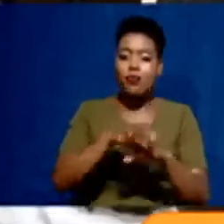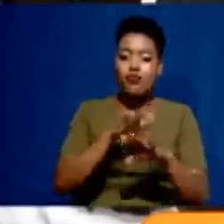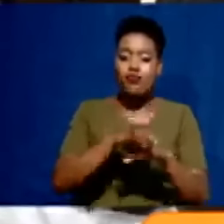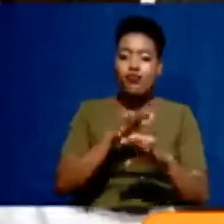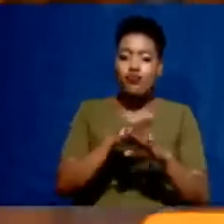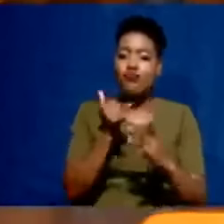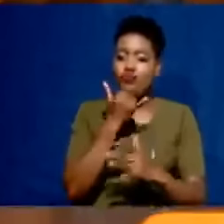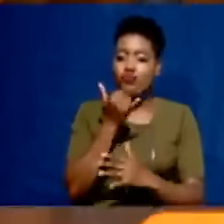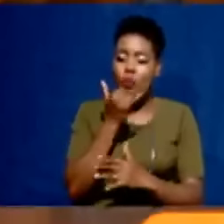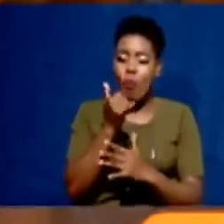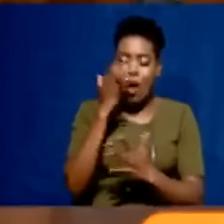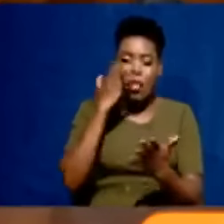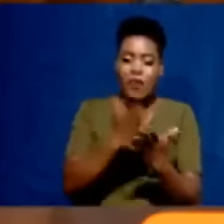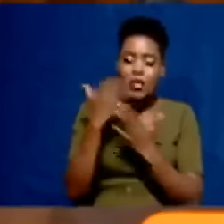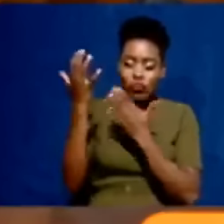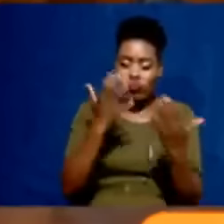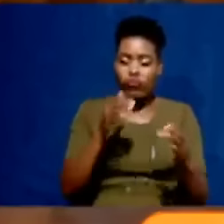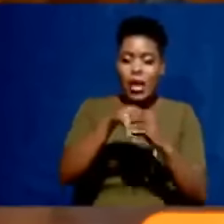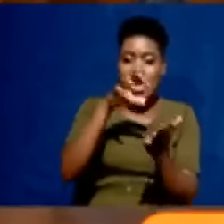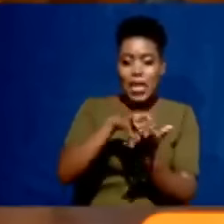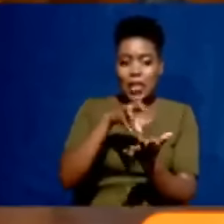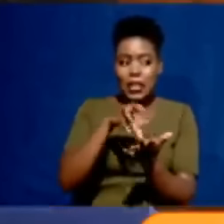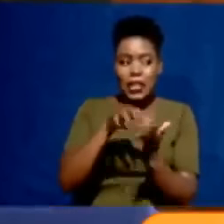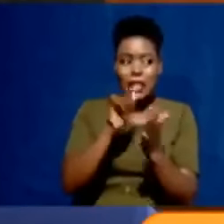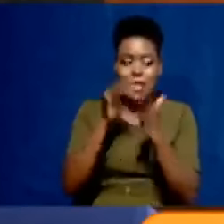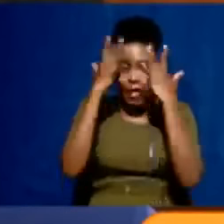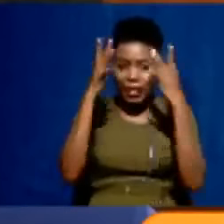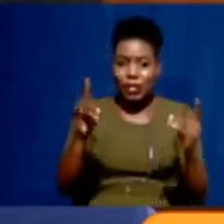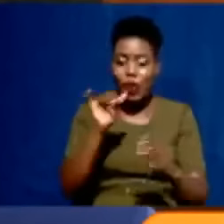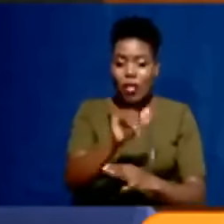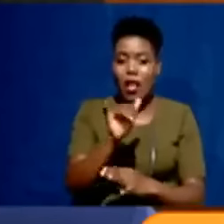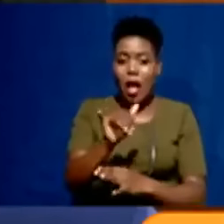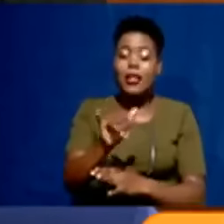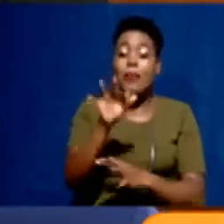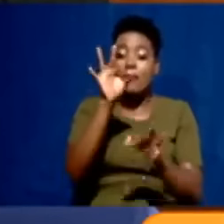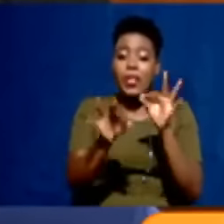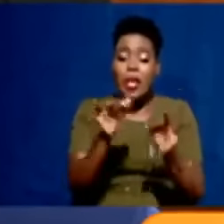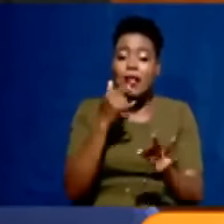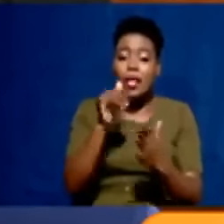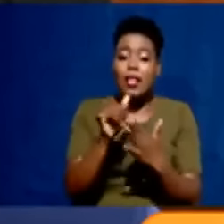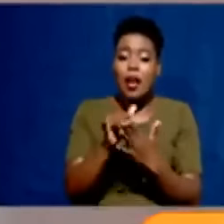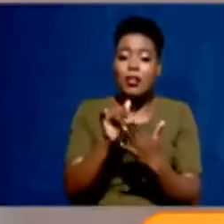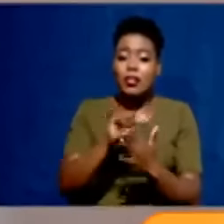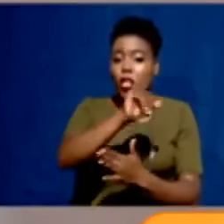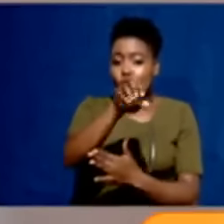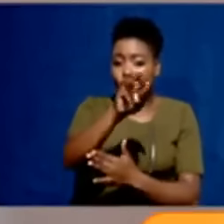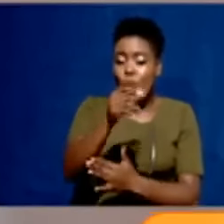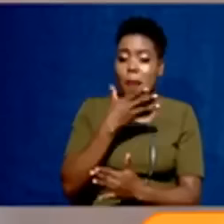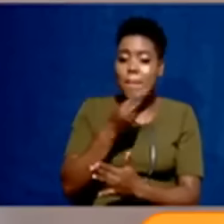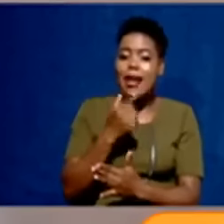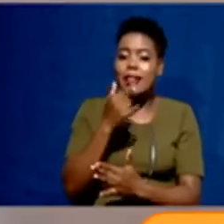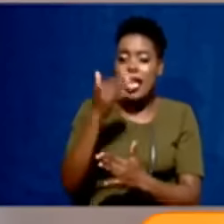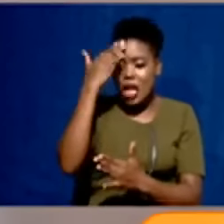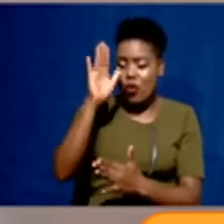ushahidi uliowasilishwa katika kesi hiyo. Katika uamuzi wake, jaji Grace Nzioka alisema licha ya Jowie kudai kuwa